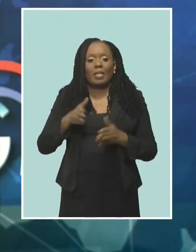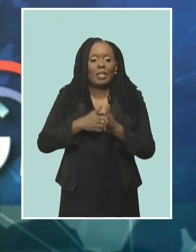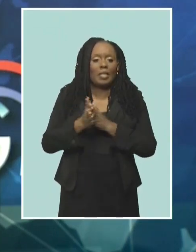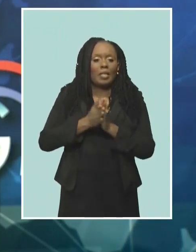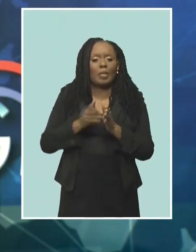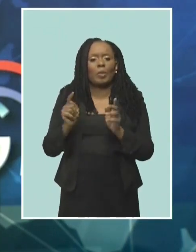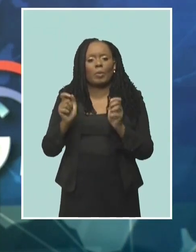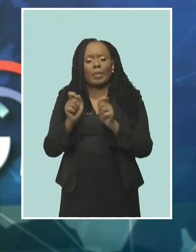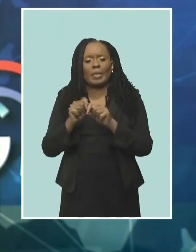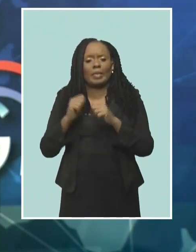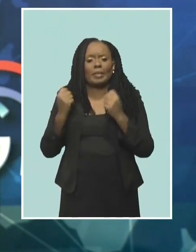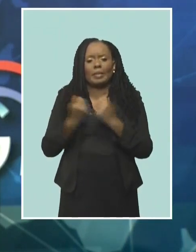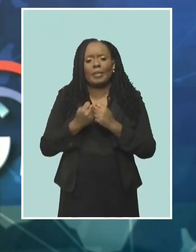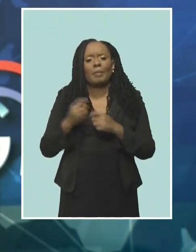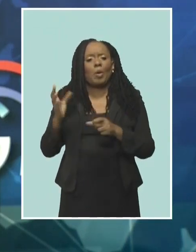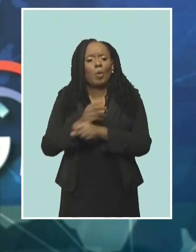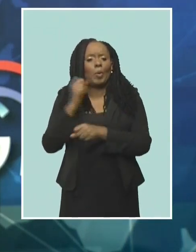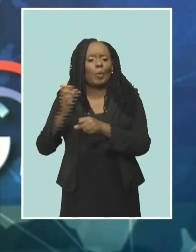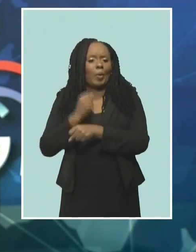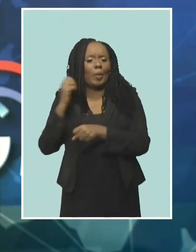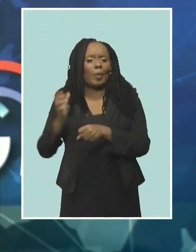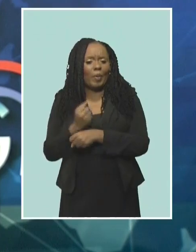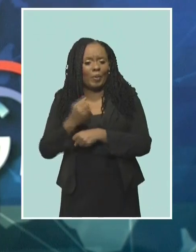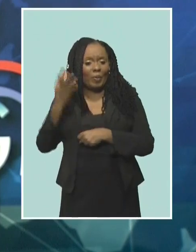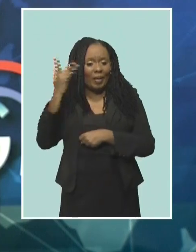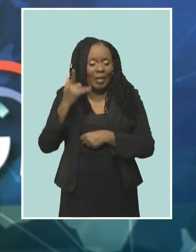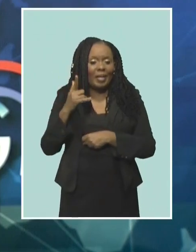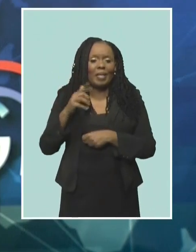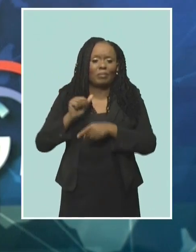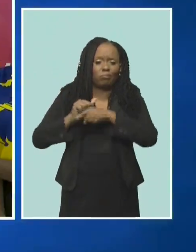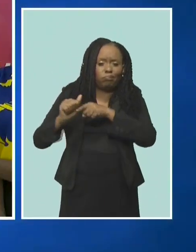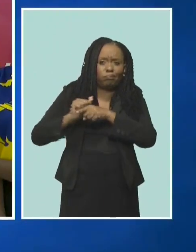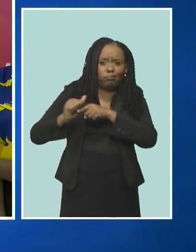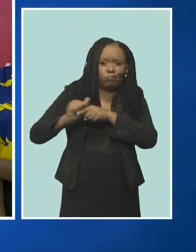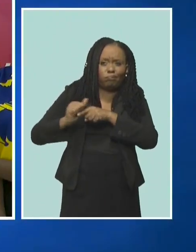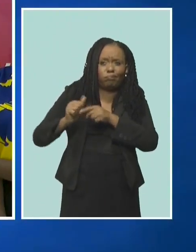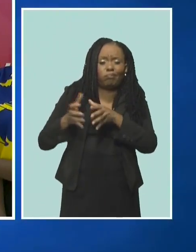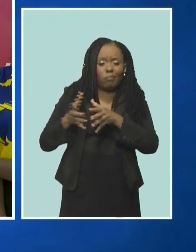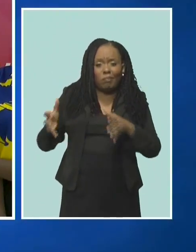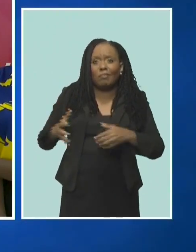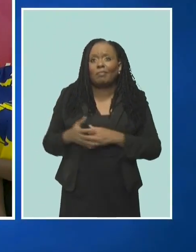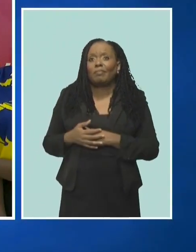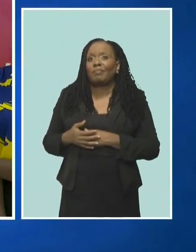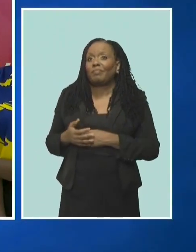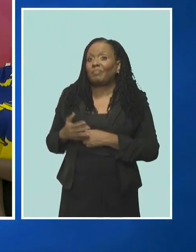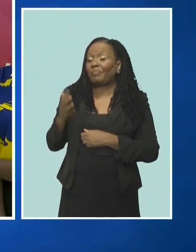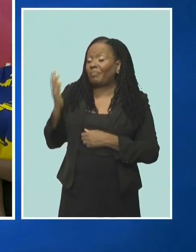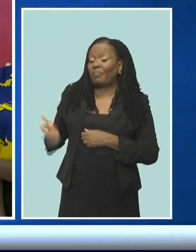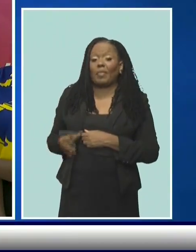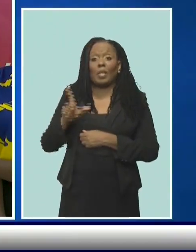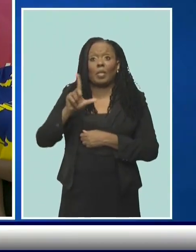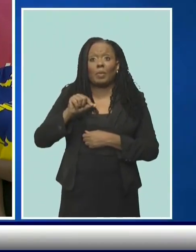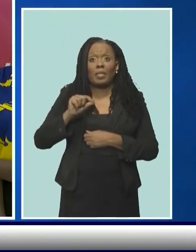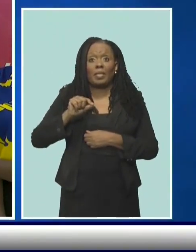level of preparation they've all been engaged in. We had World Skills Barbados in 2023.